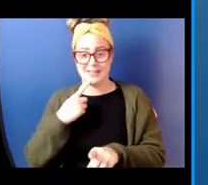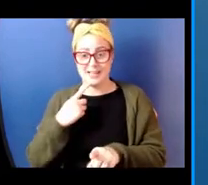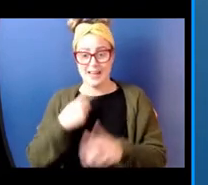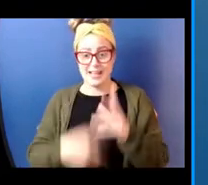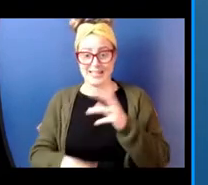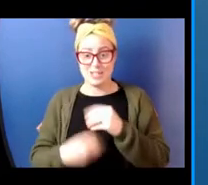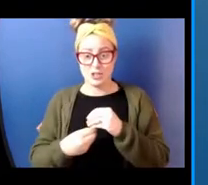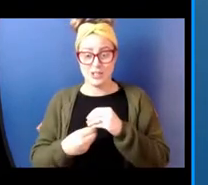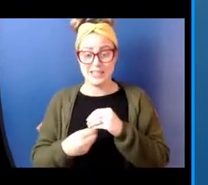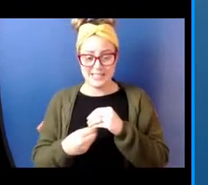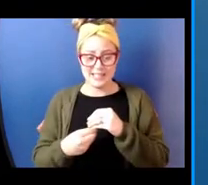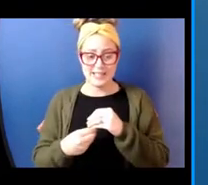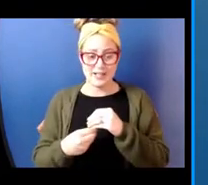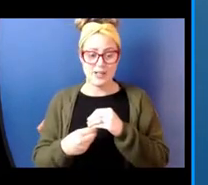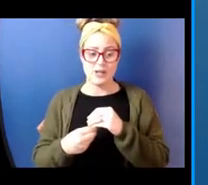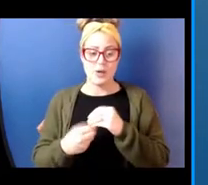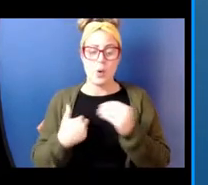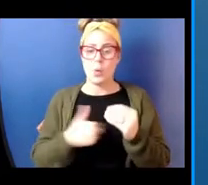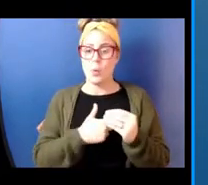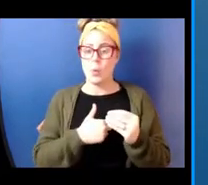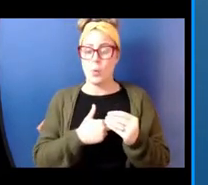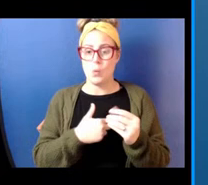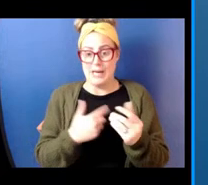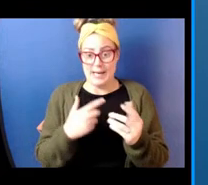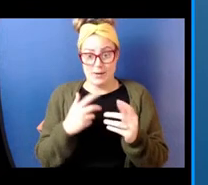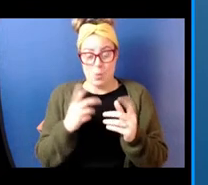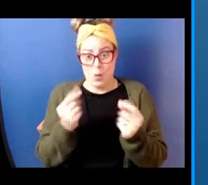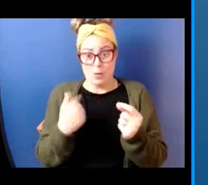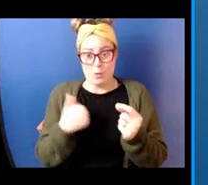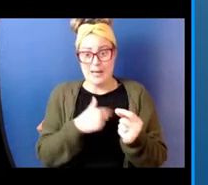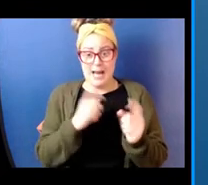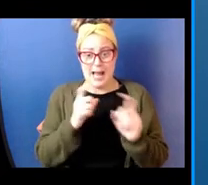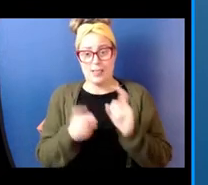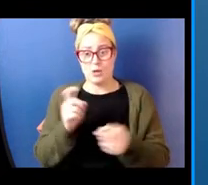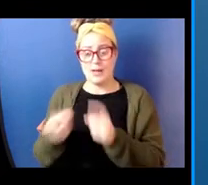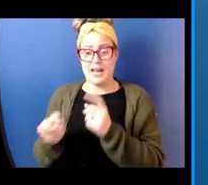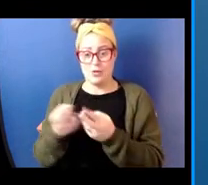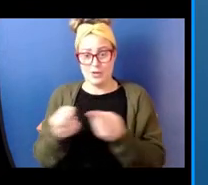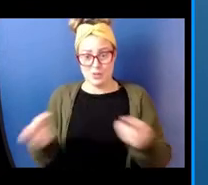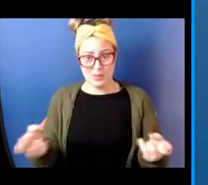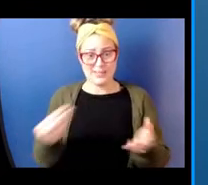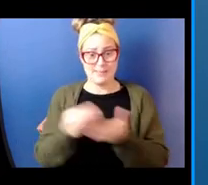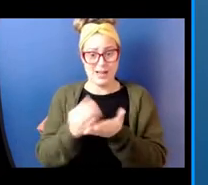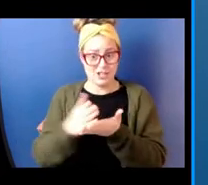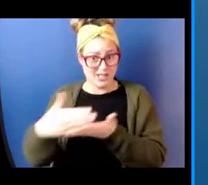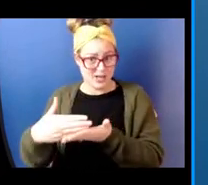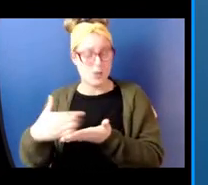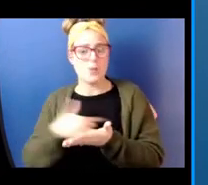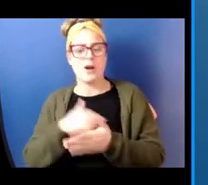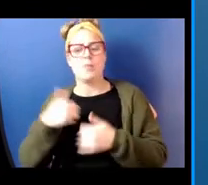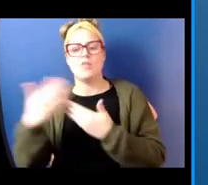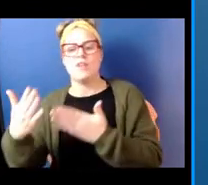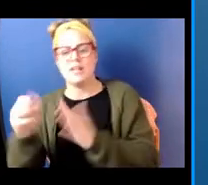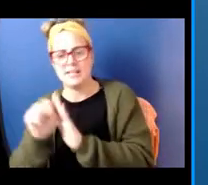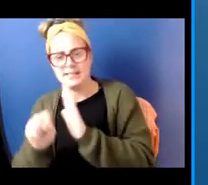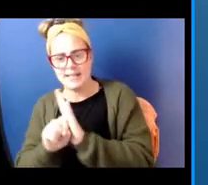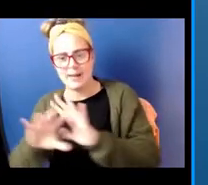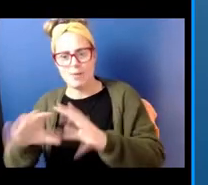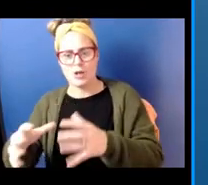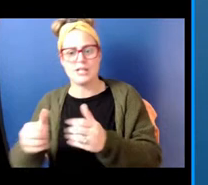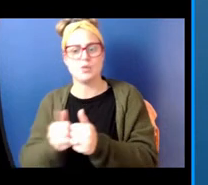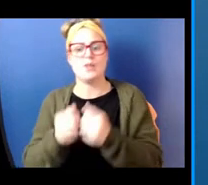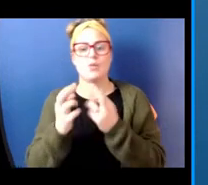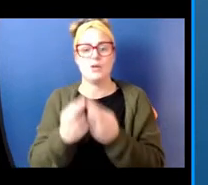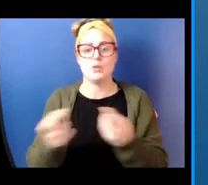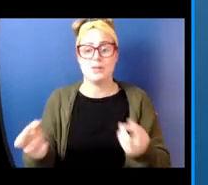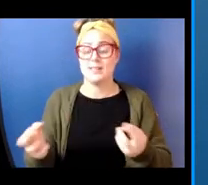what we're allocating the budget and the resources we're also providing State parties with resources and if in the